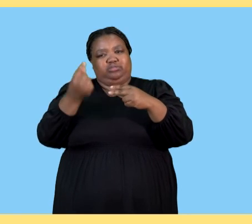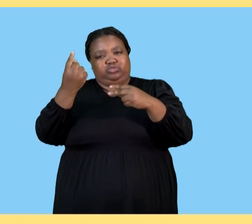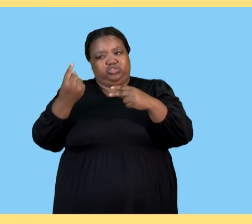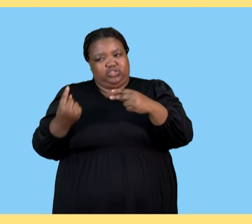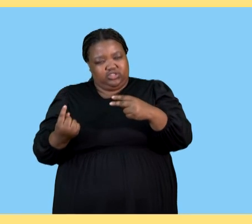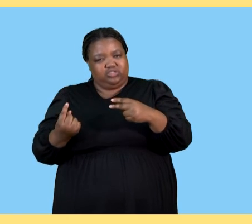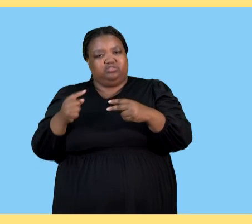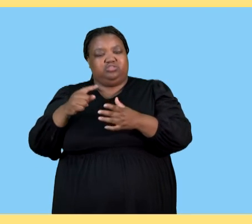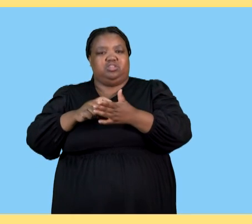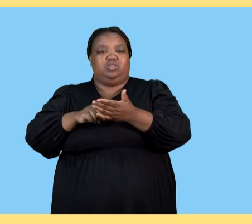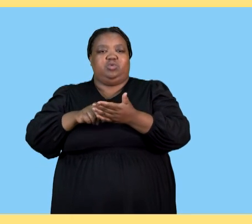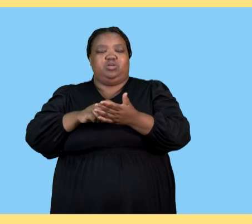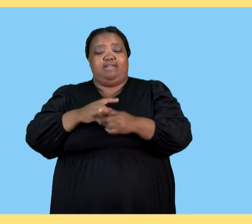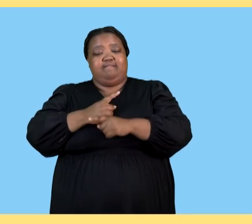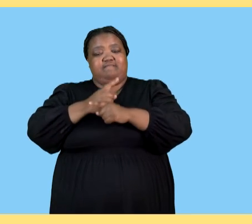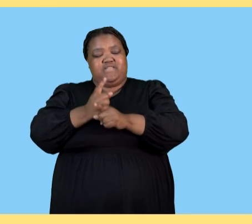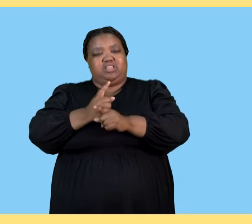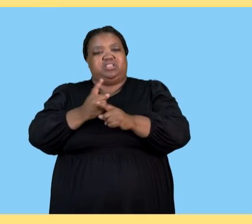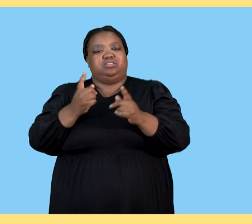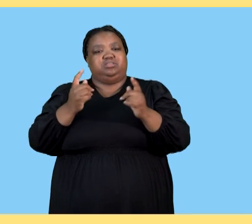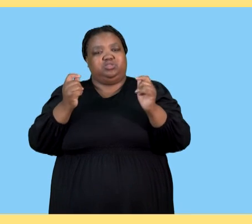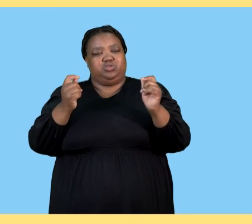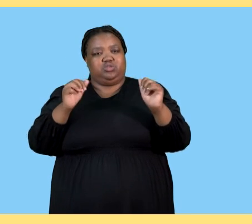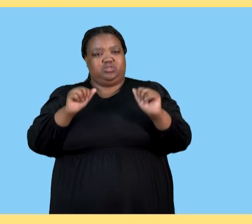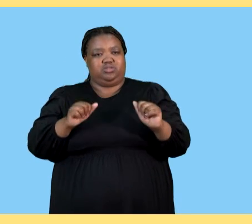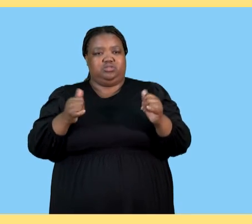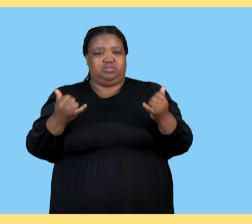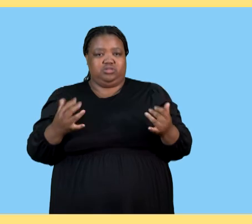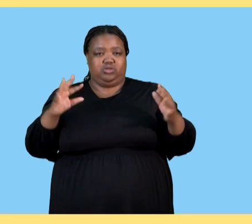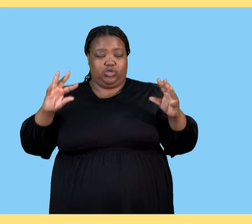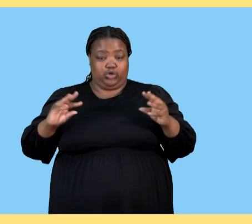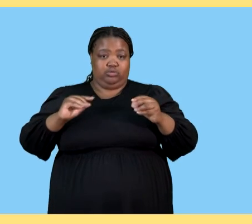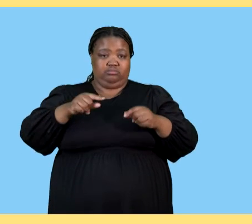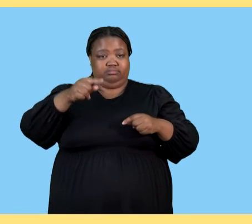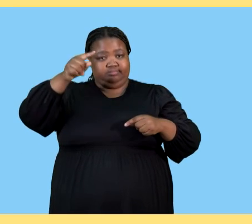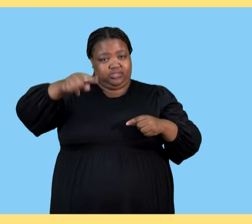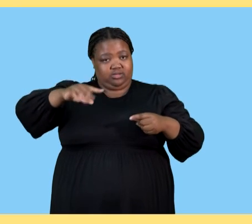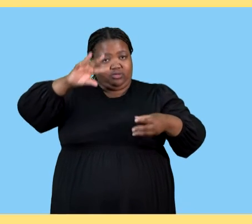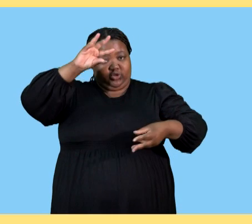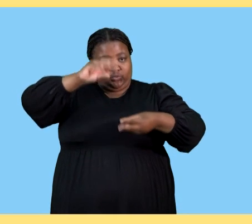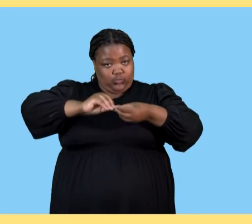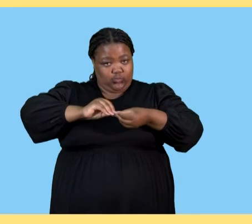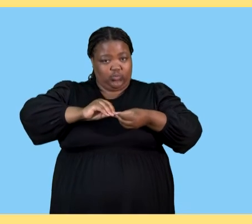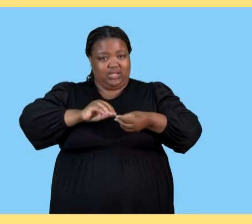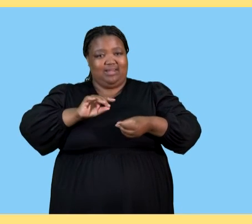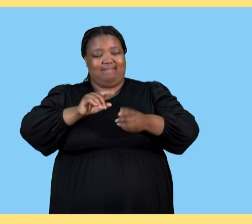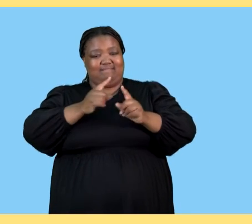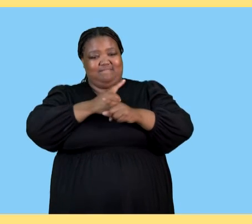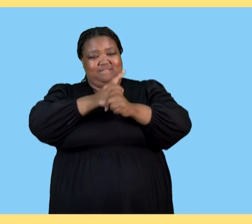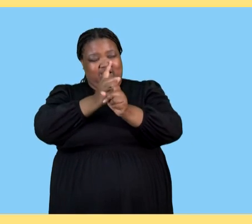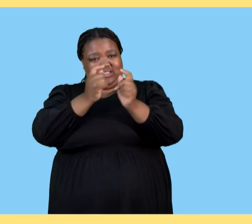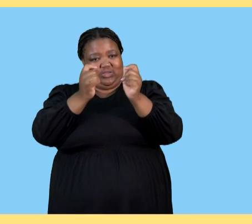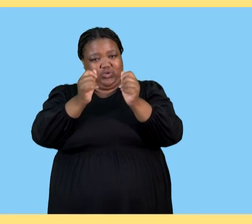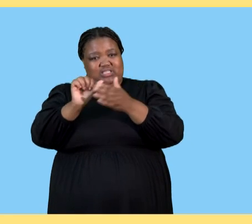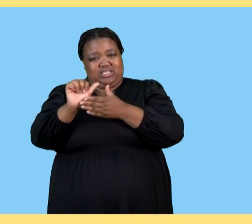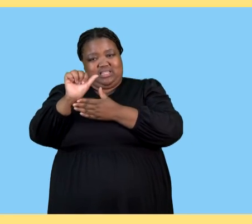unit. Fixed cost per unit. You have to know that this is the total fixed cost of